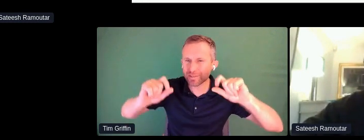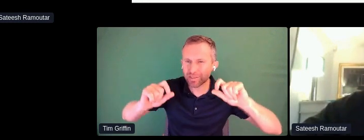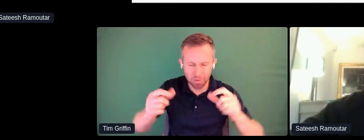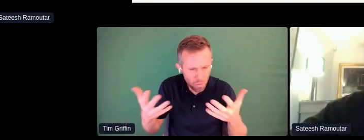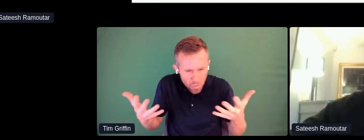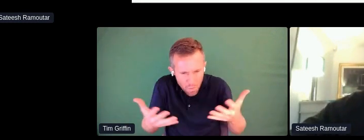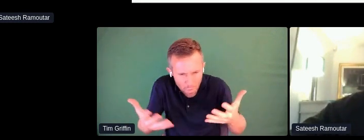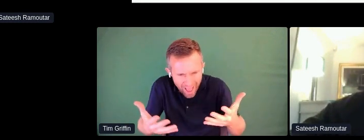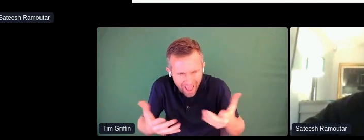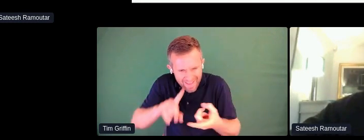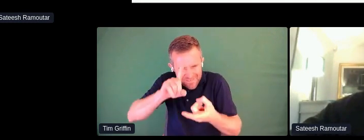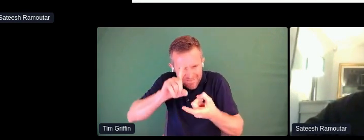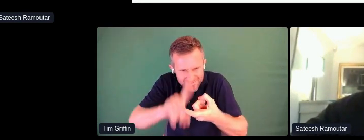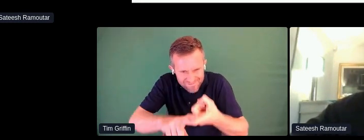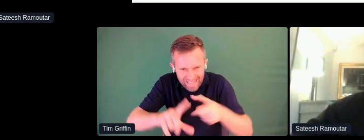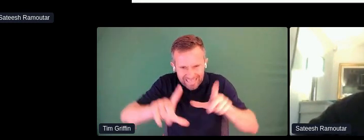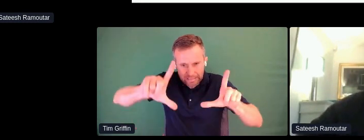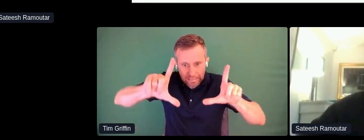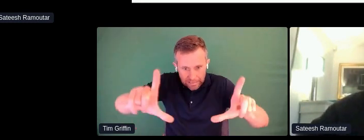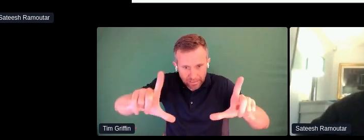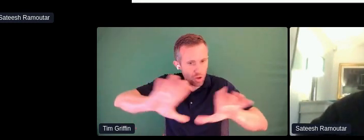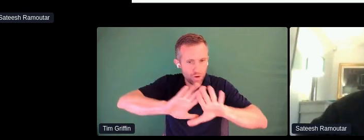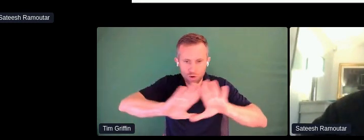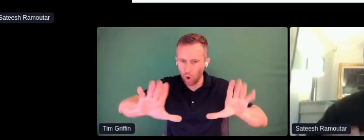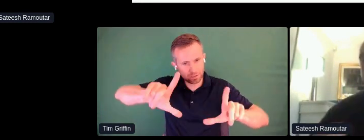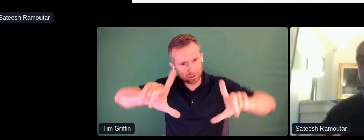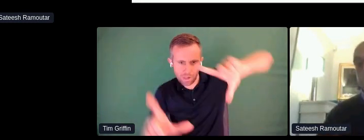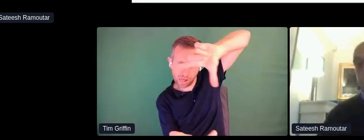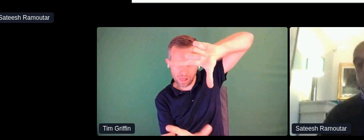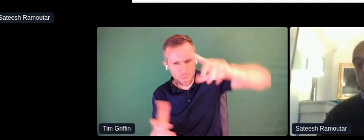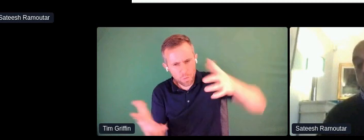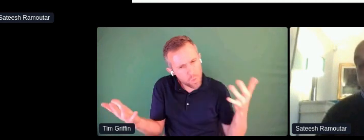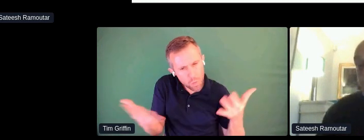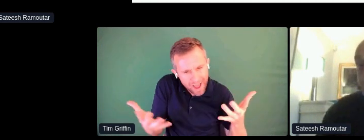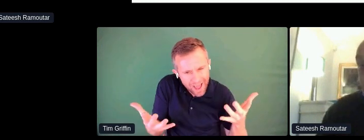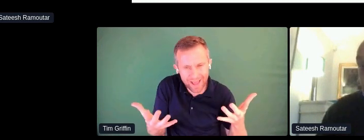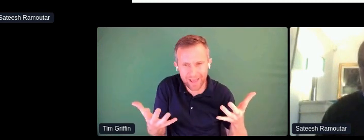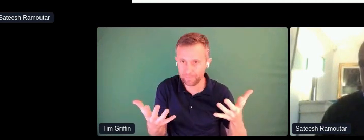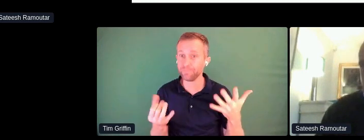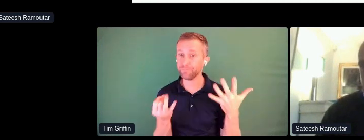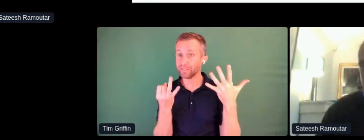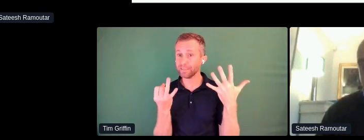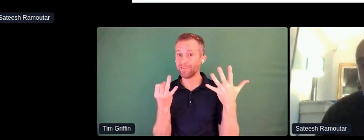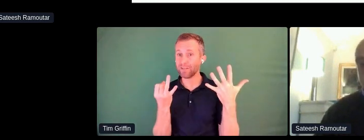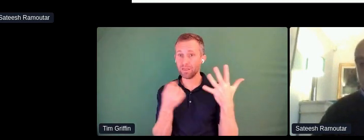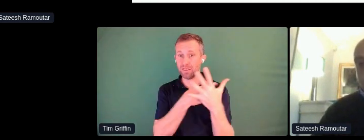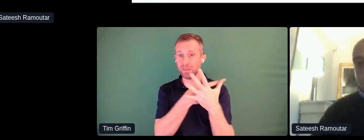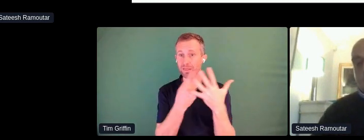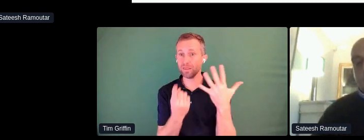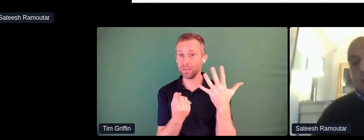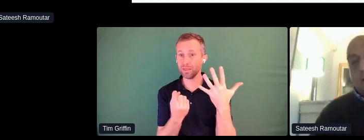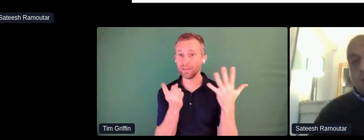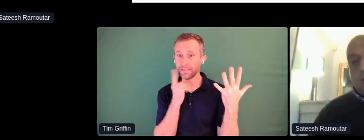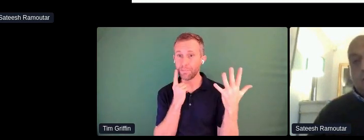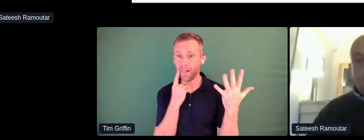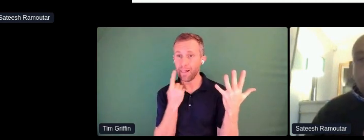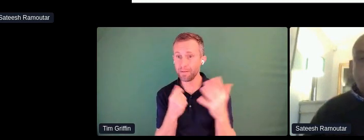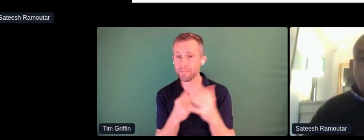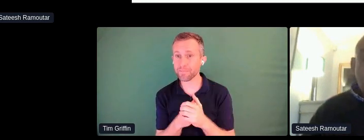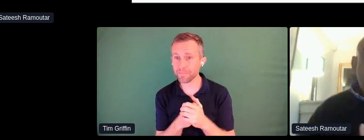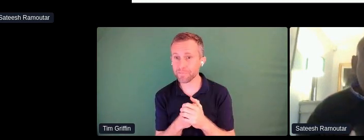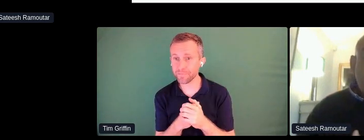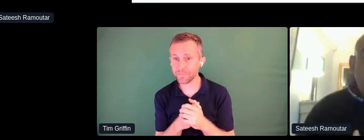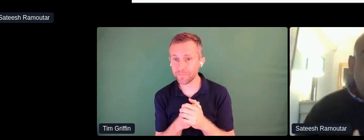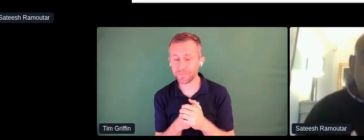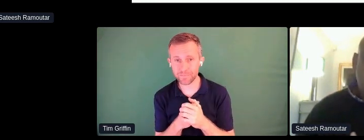be a complete barrier to usage if you can't find them. So these were 7 things, fairly simple things, that our research and